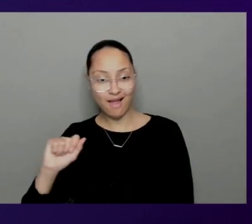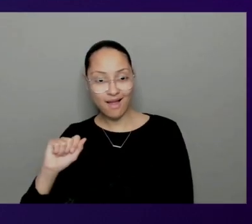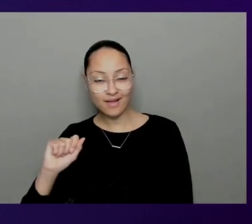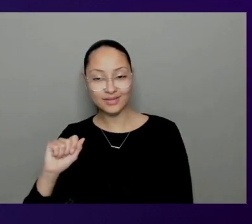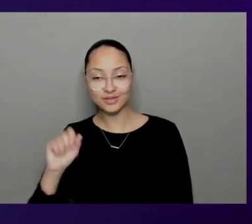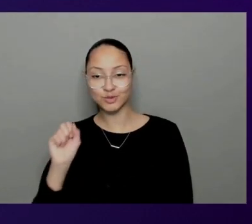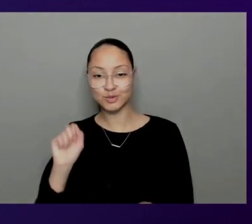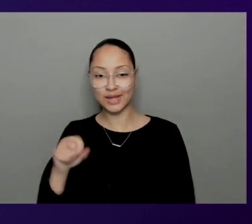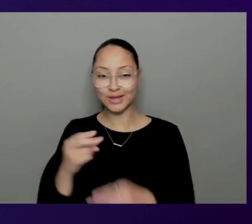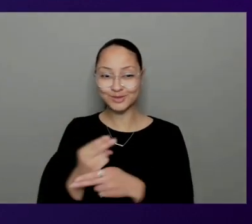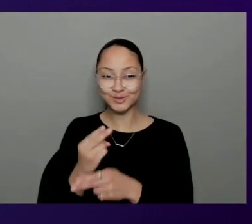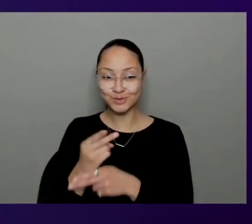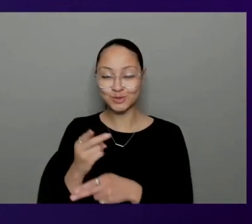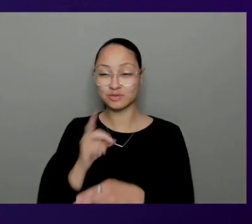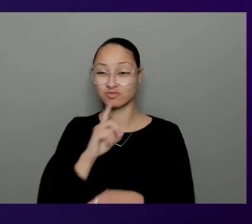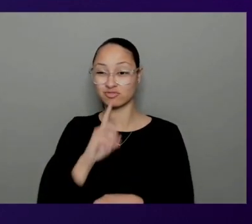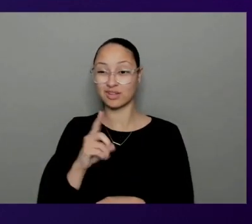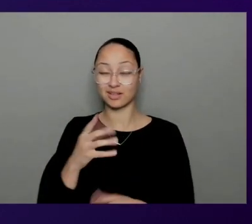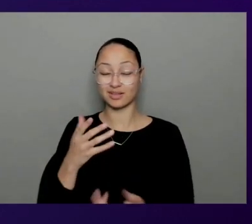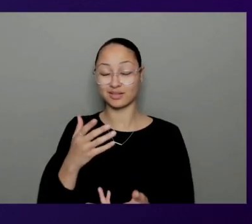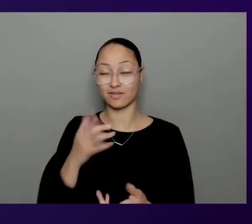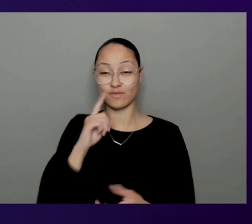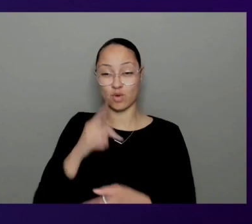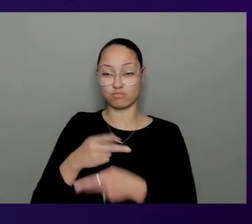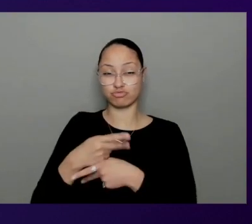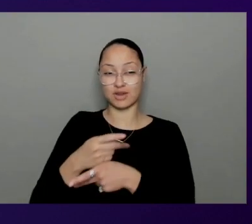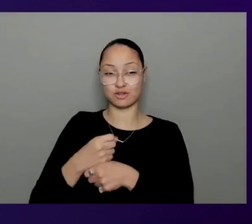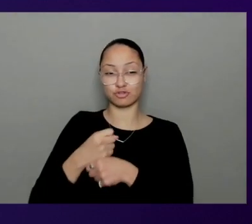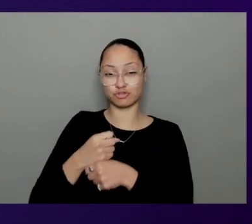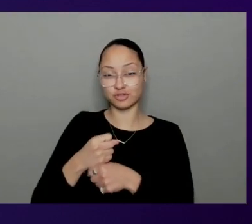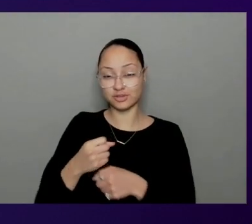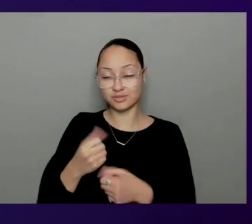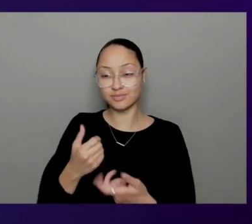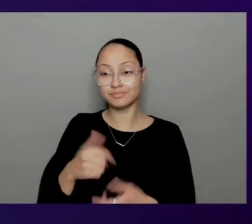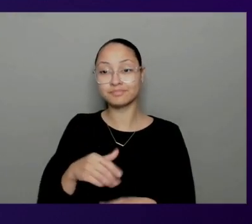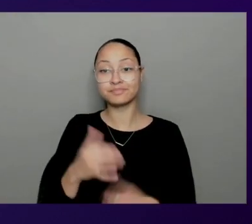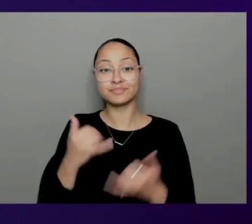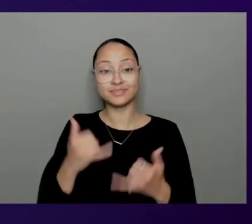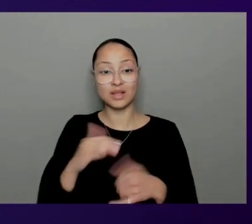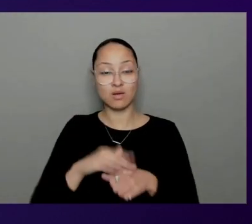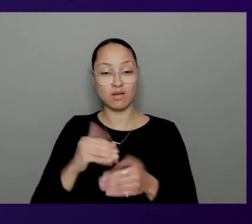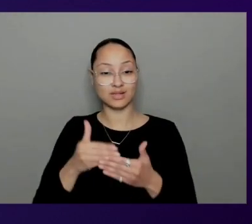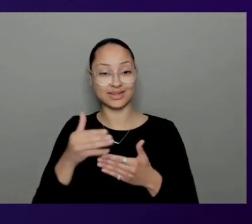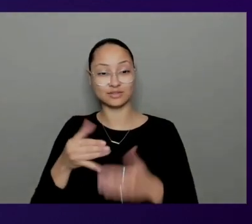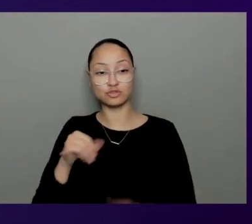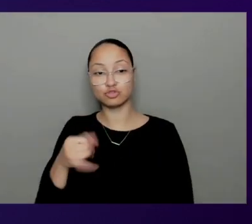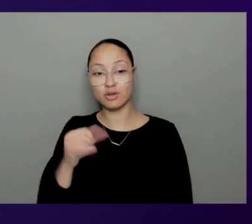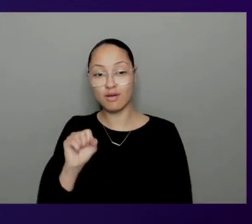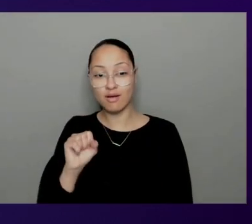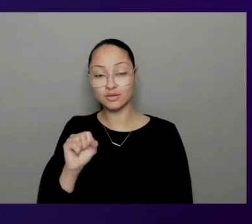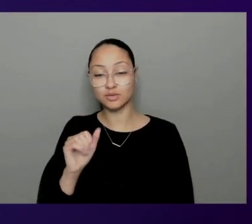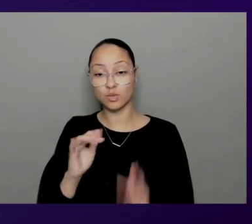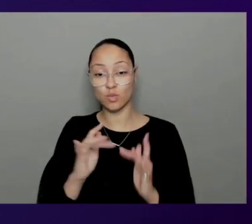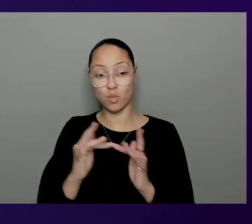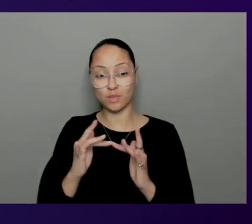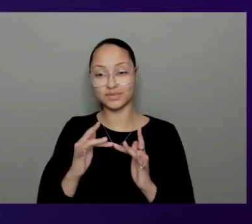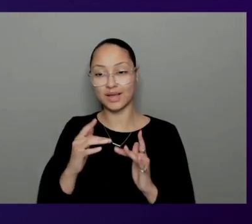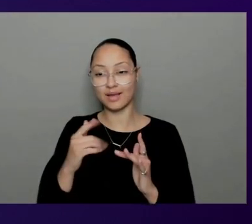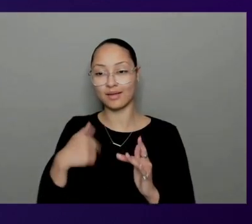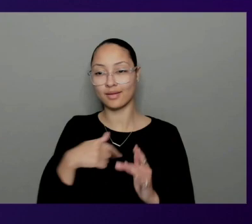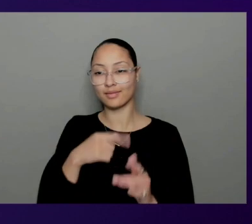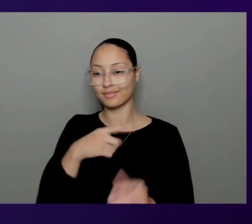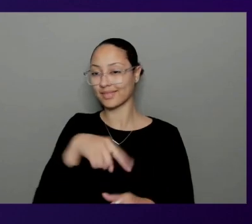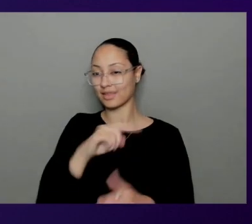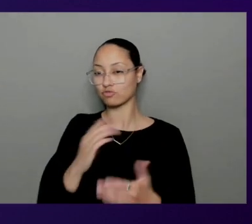your production-grade application. And then now, on the React.js site, it actually is the framework that they recommend the most.